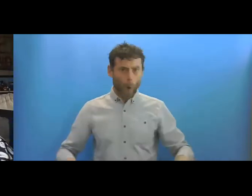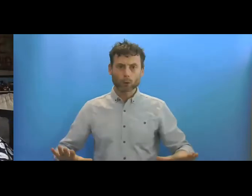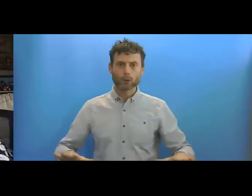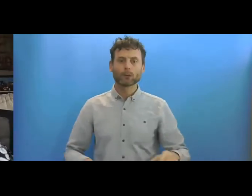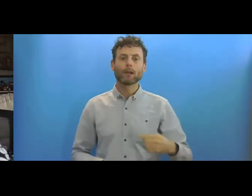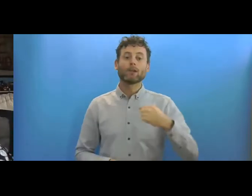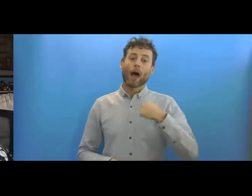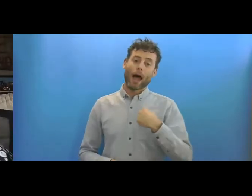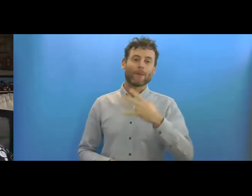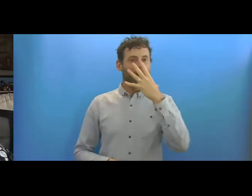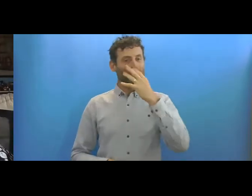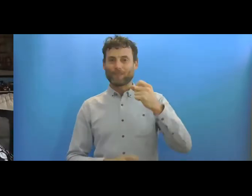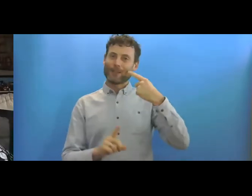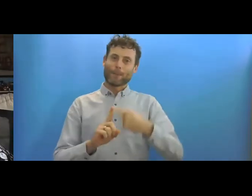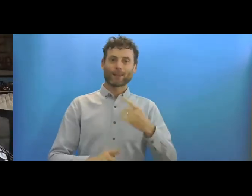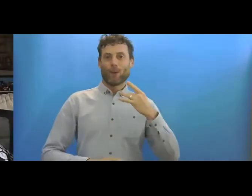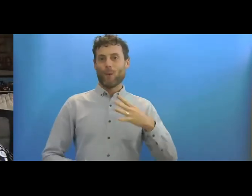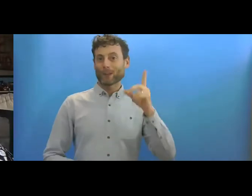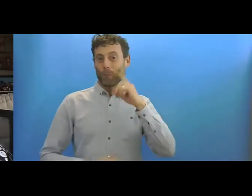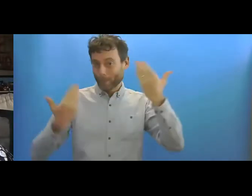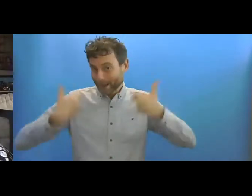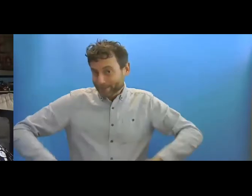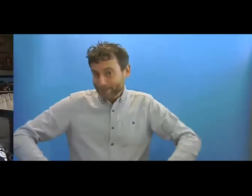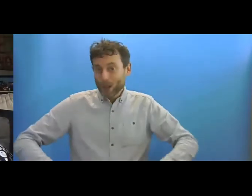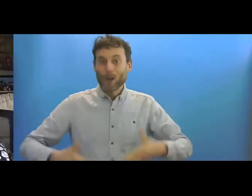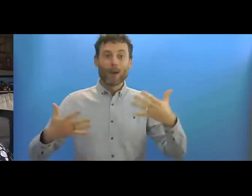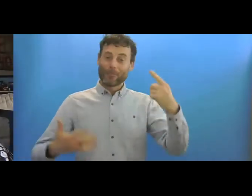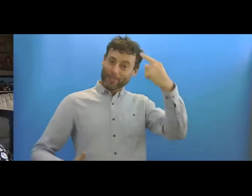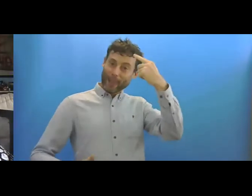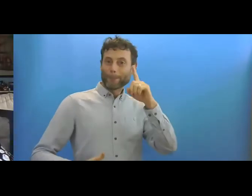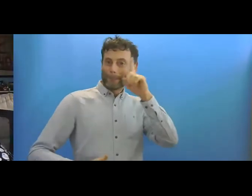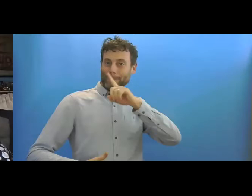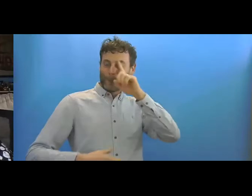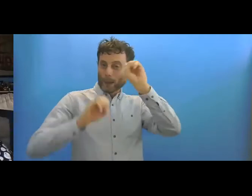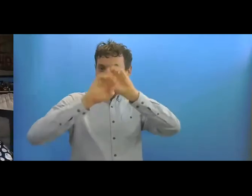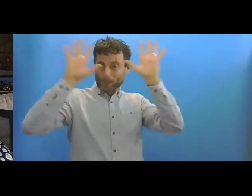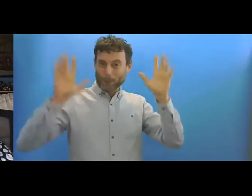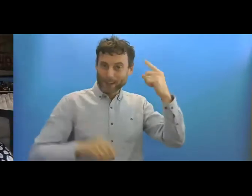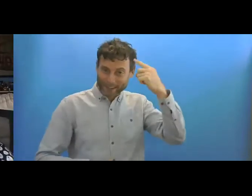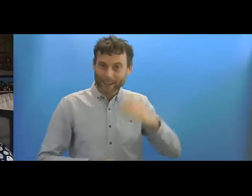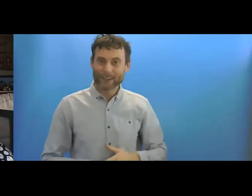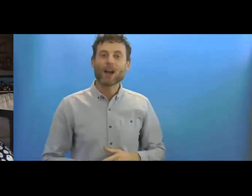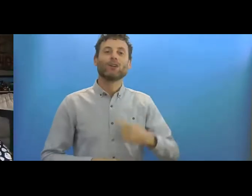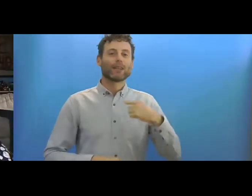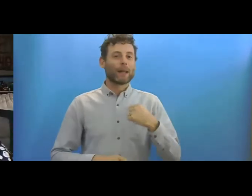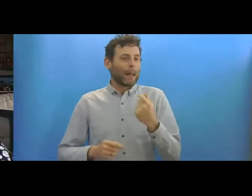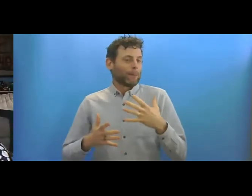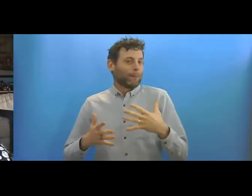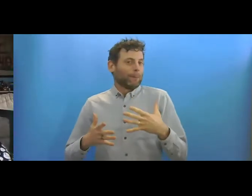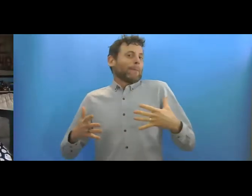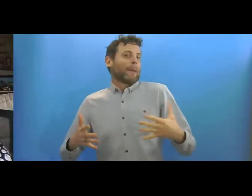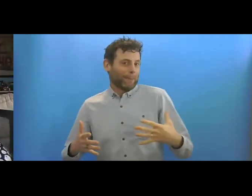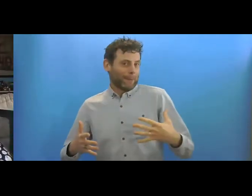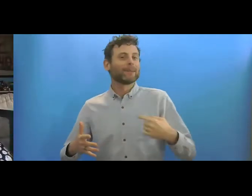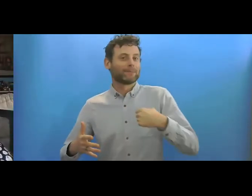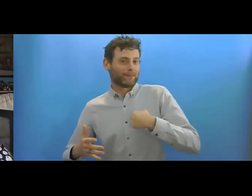white woman with shockingly pink hair, tending towards the plump. My Zoom may